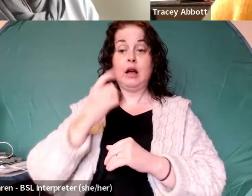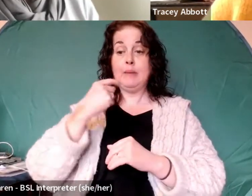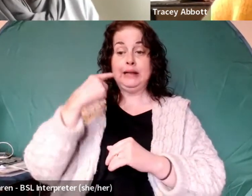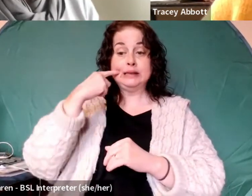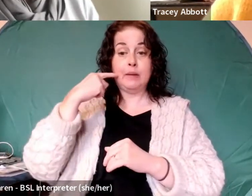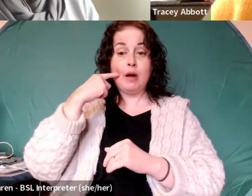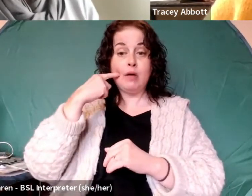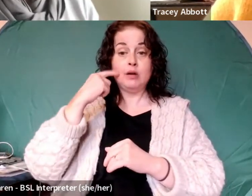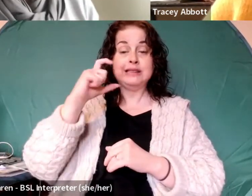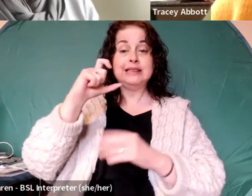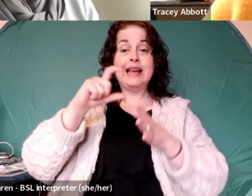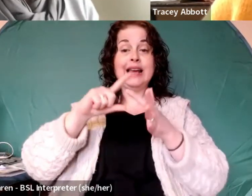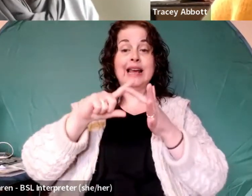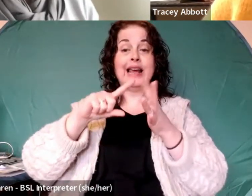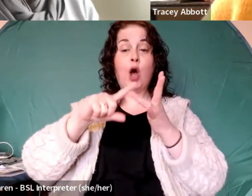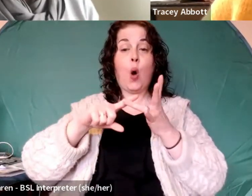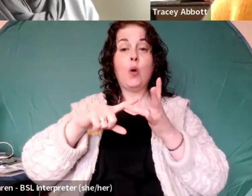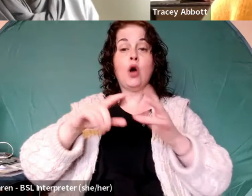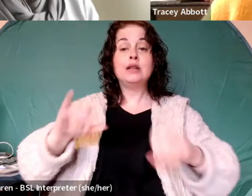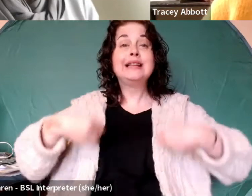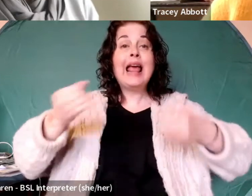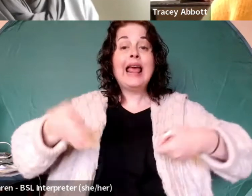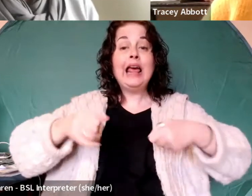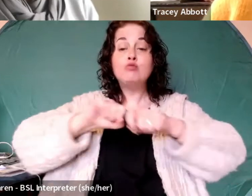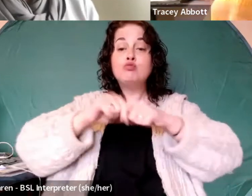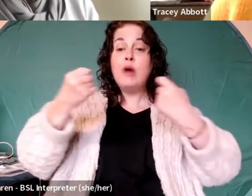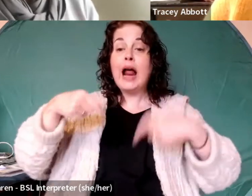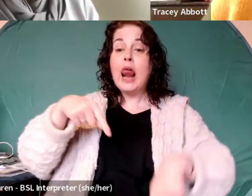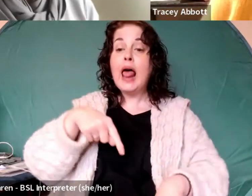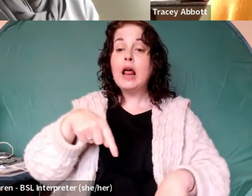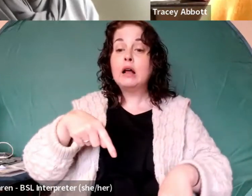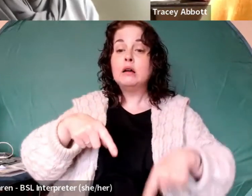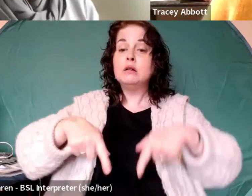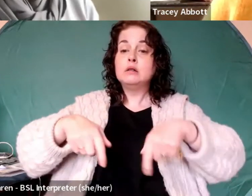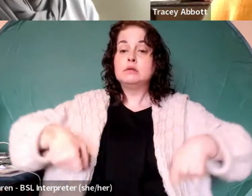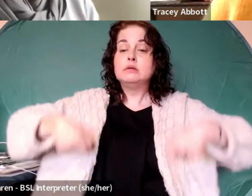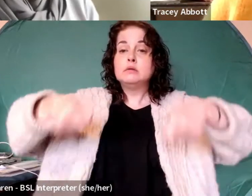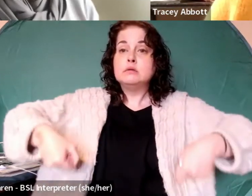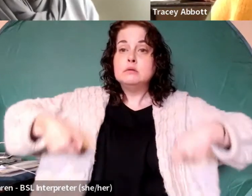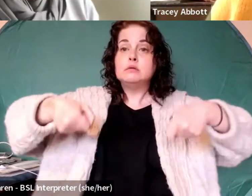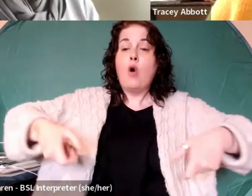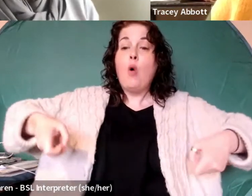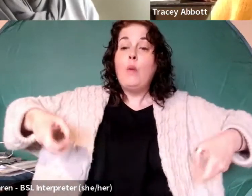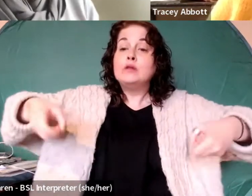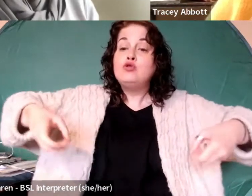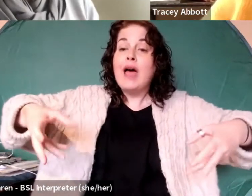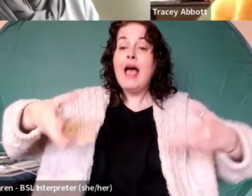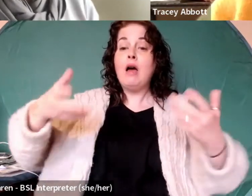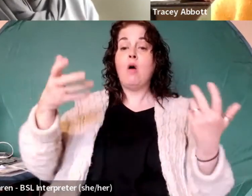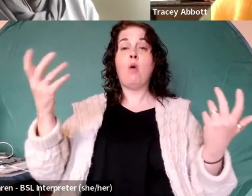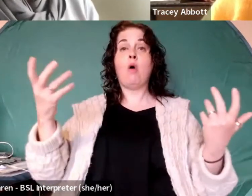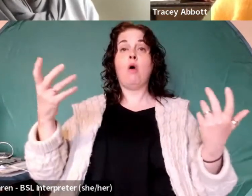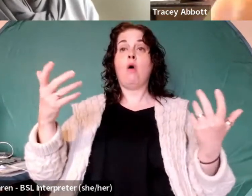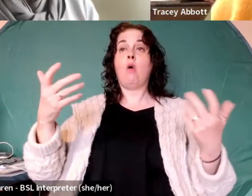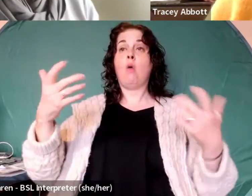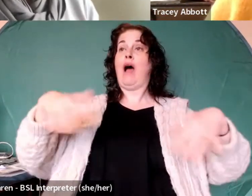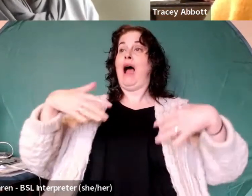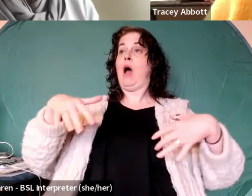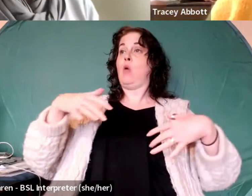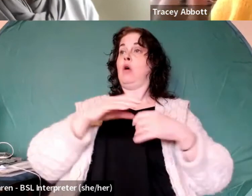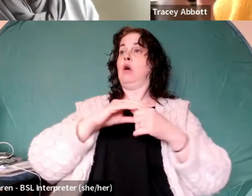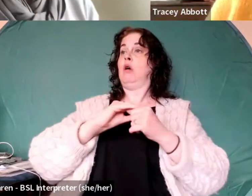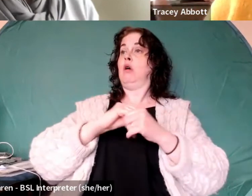the CEO goes skiing, breaks his leg, comes back in a wheelchair. All of a sudden, all of the,